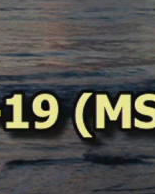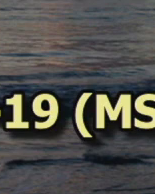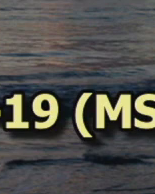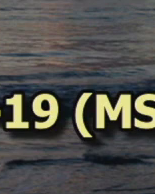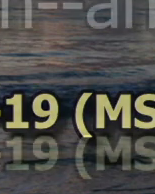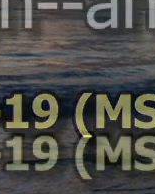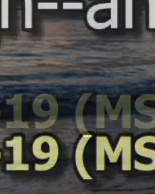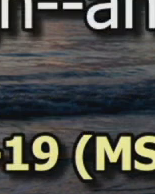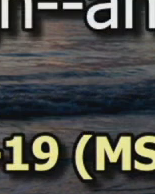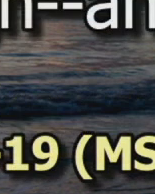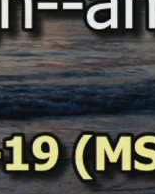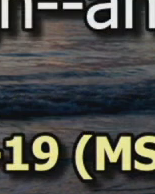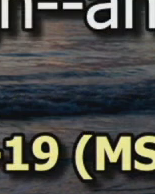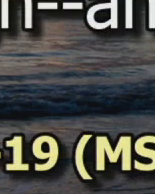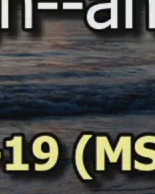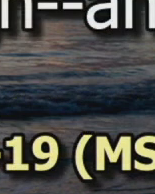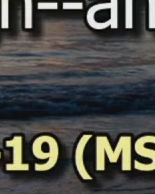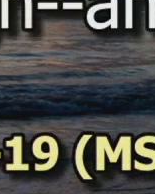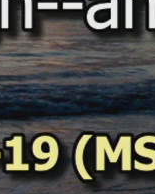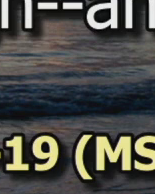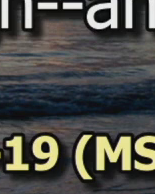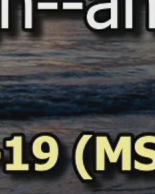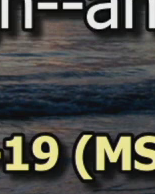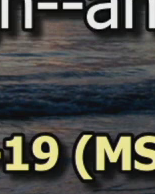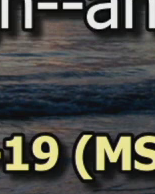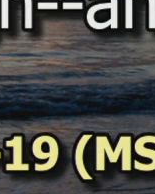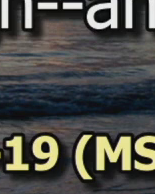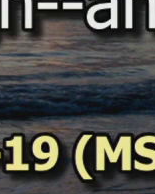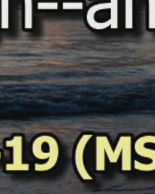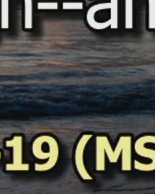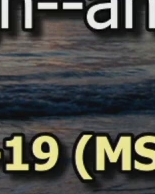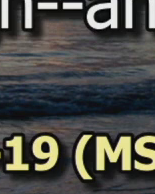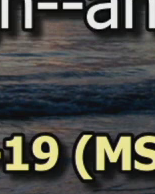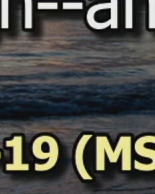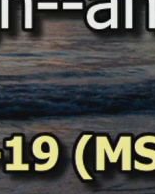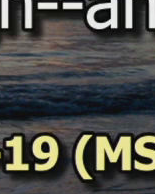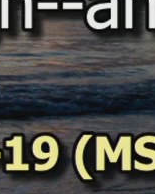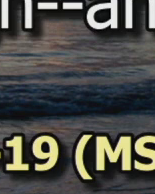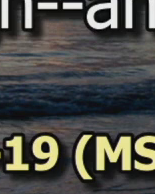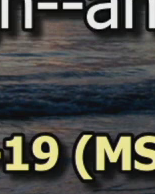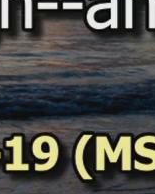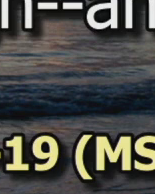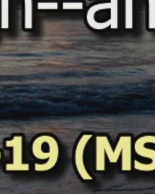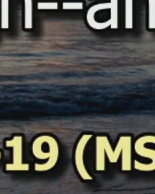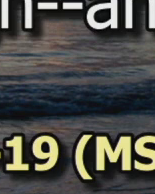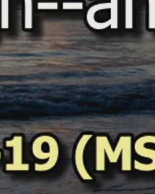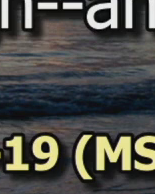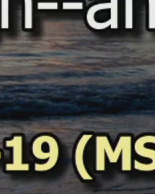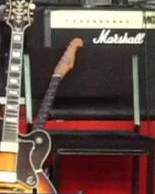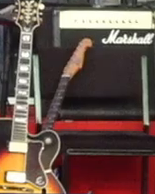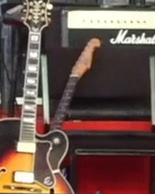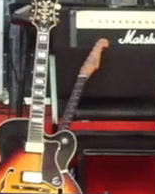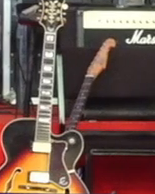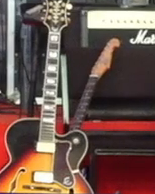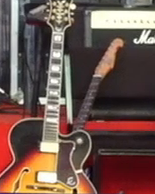Because in terms of giving thanks, this ought to have been people that had known